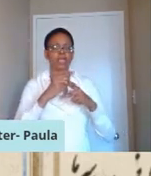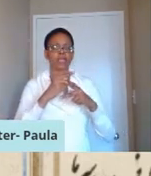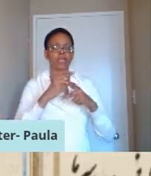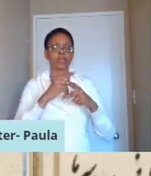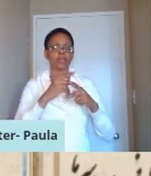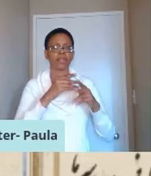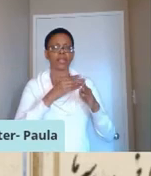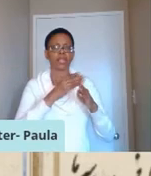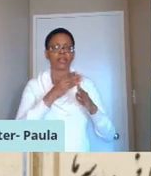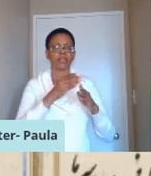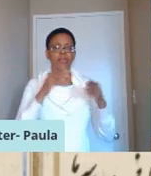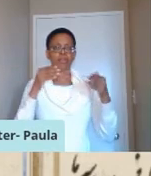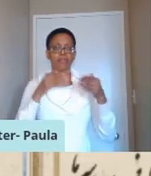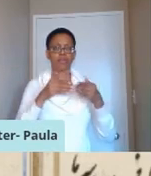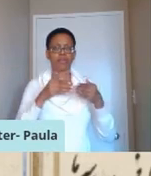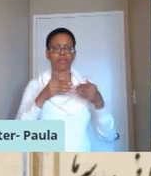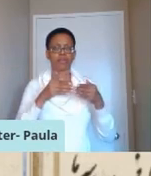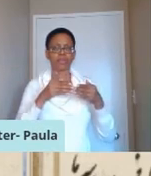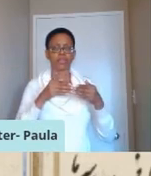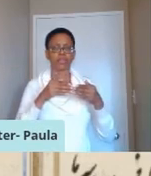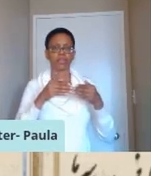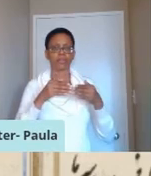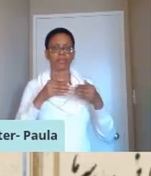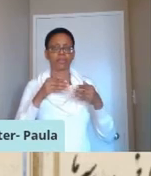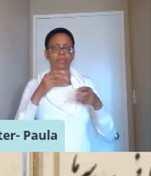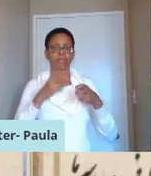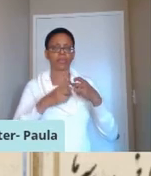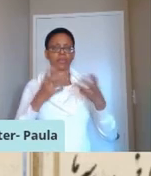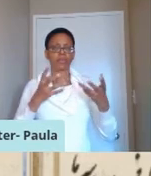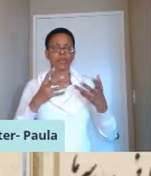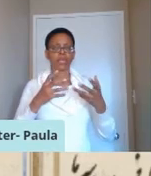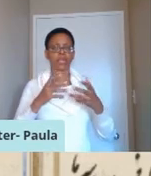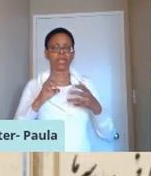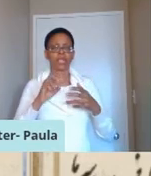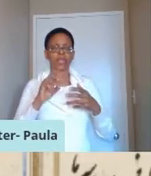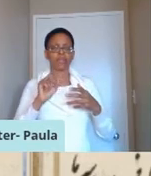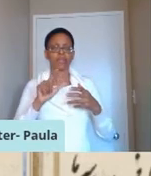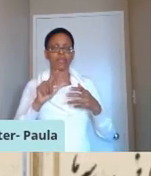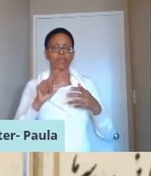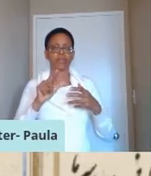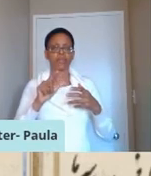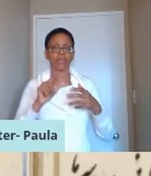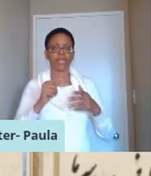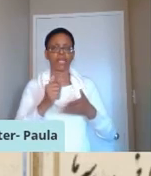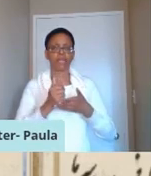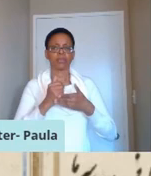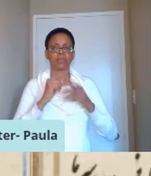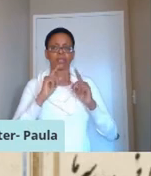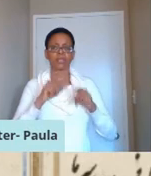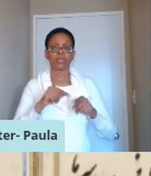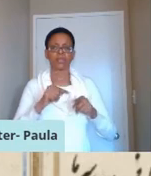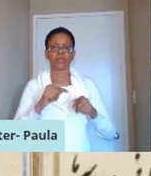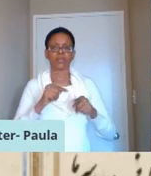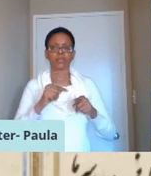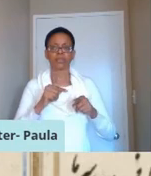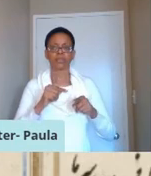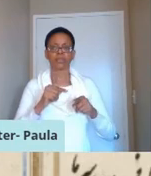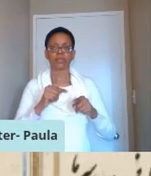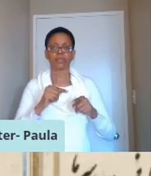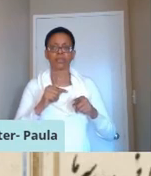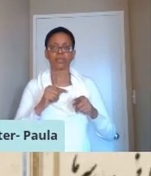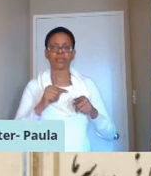and ontological problem of evil. And theology helps us to answer to the question of God's concern